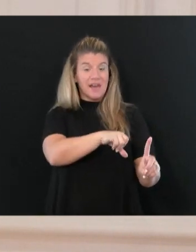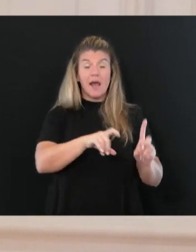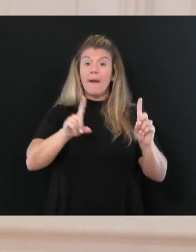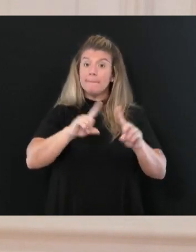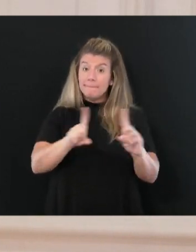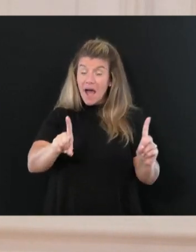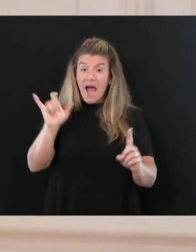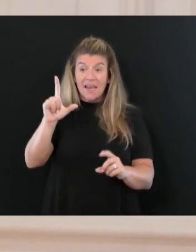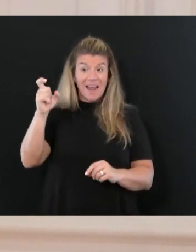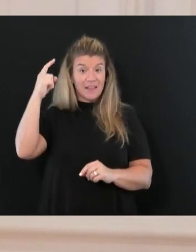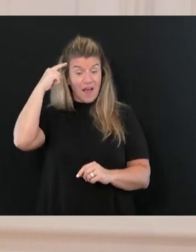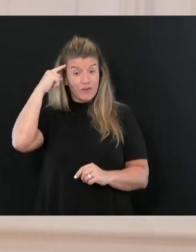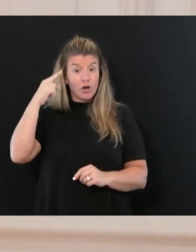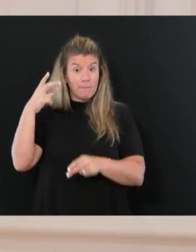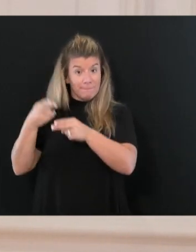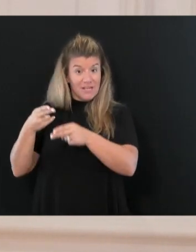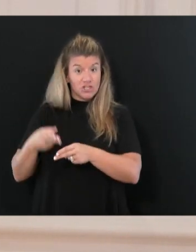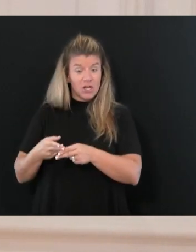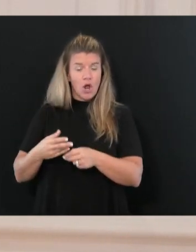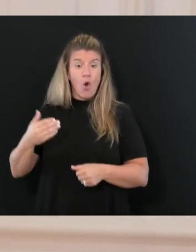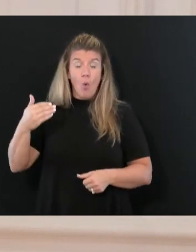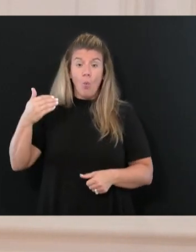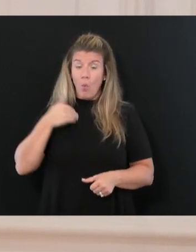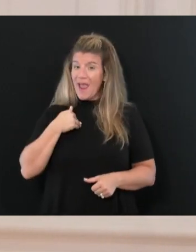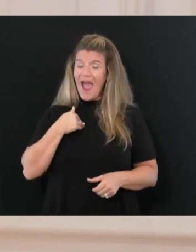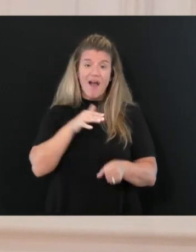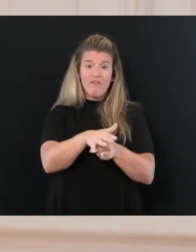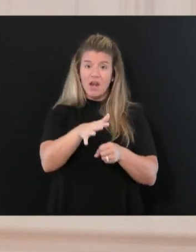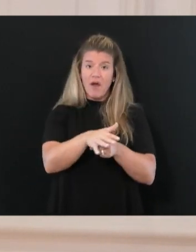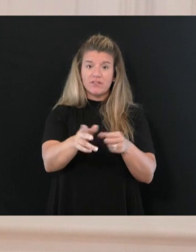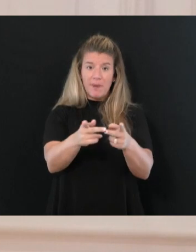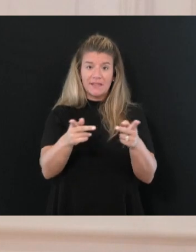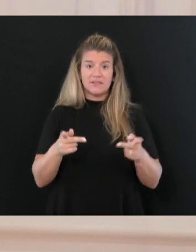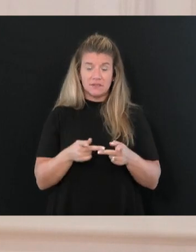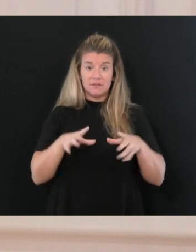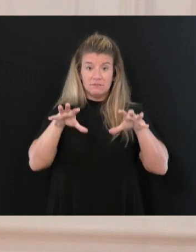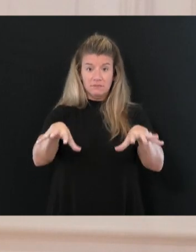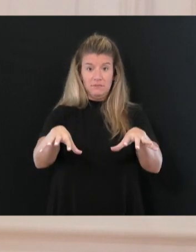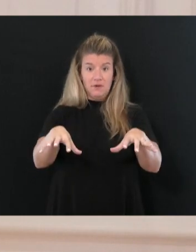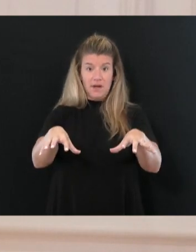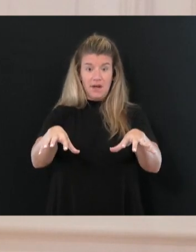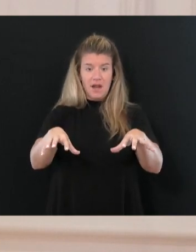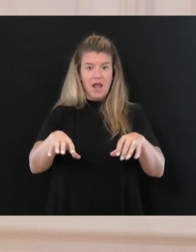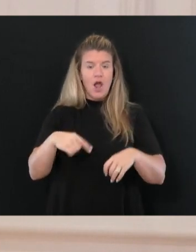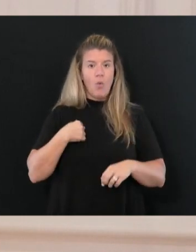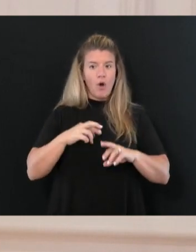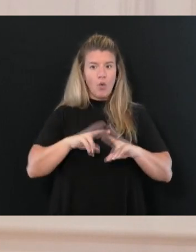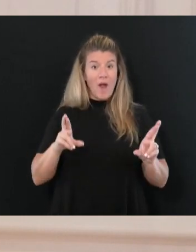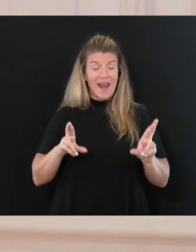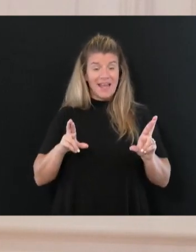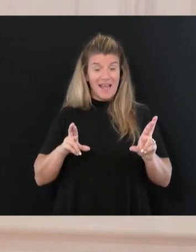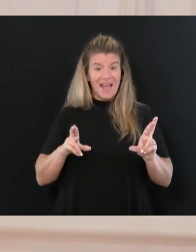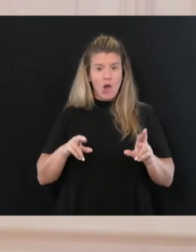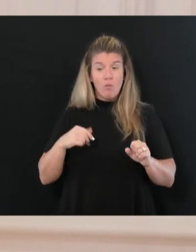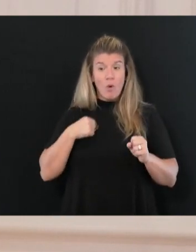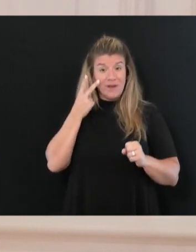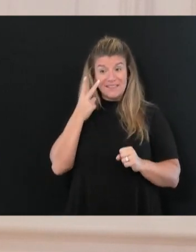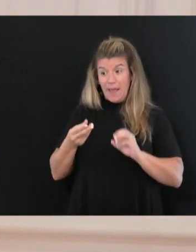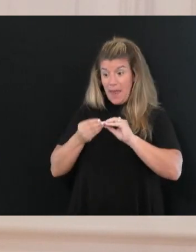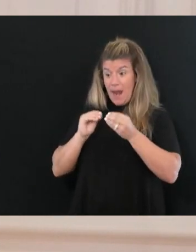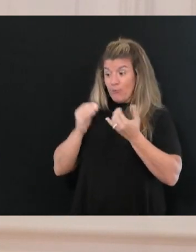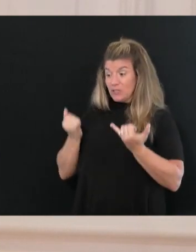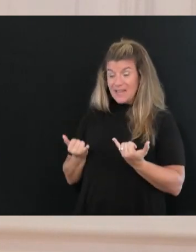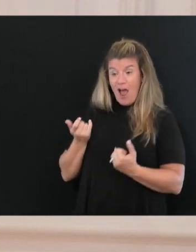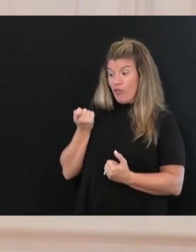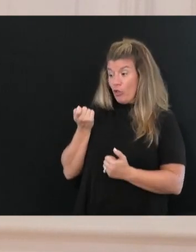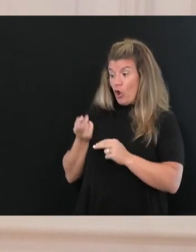said, we have a lot of capacity, that these numbers are upticked from before, but as opposed